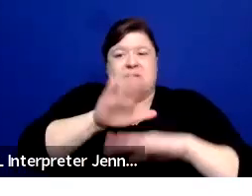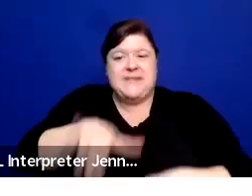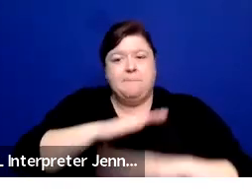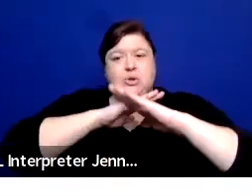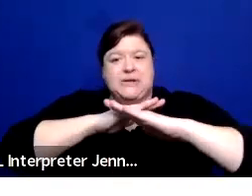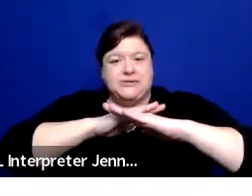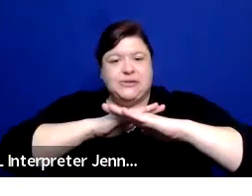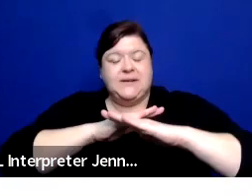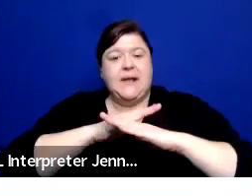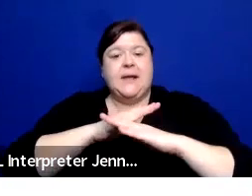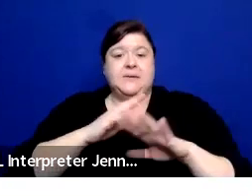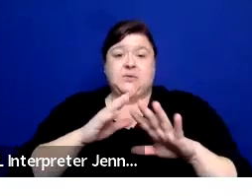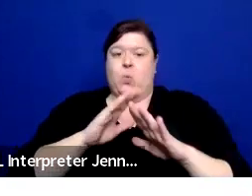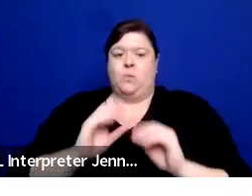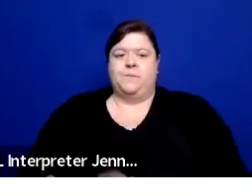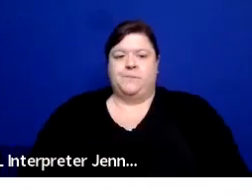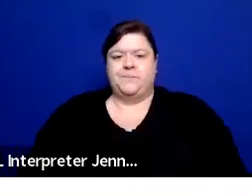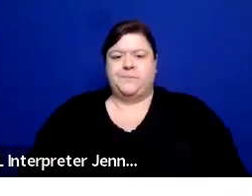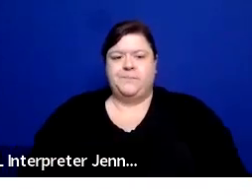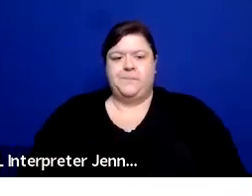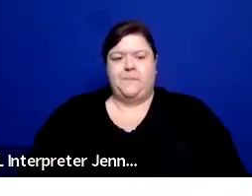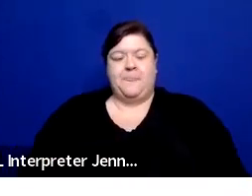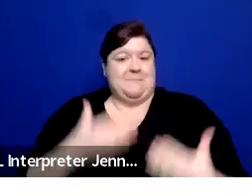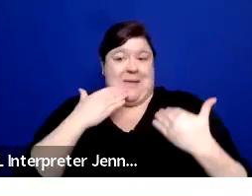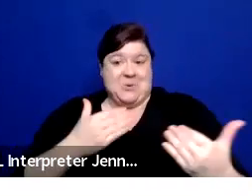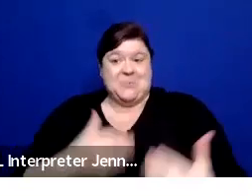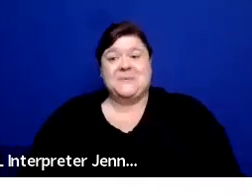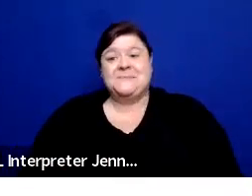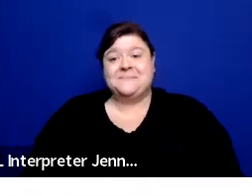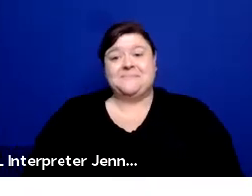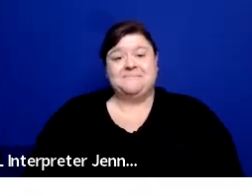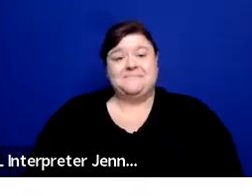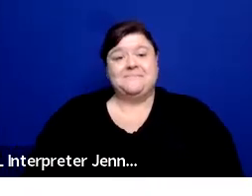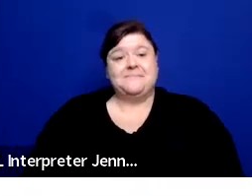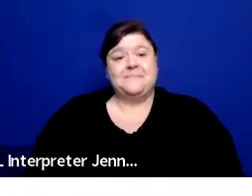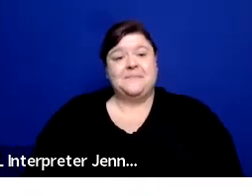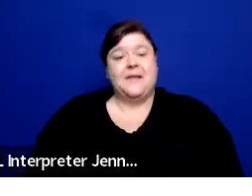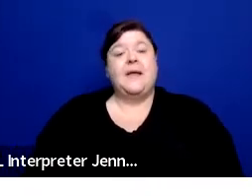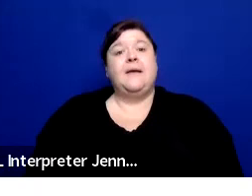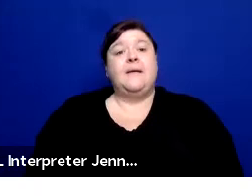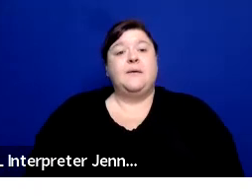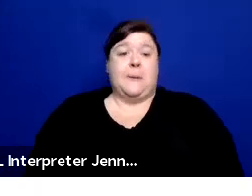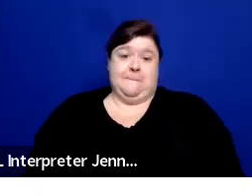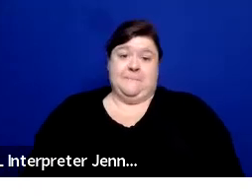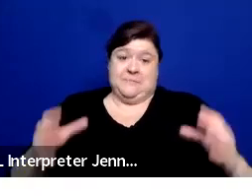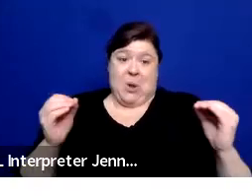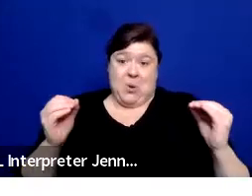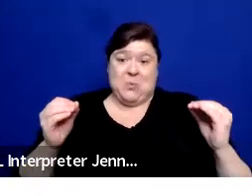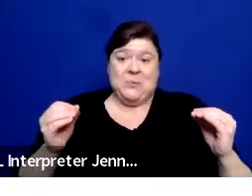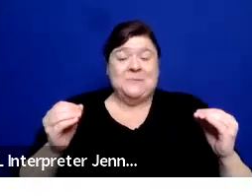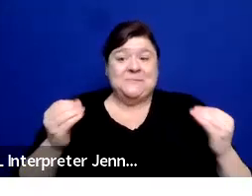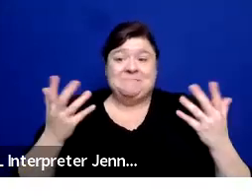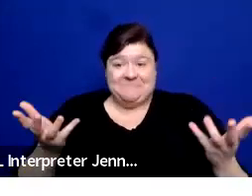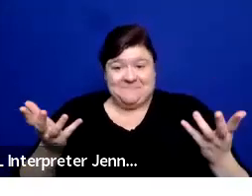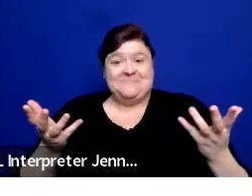of kids wearing the mask. Thank you. Next slide. All right, so